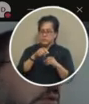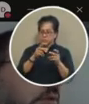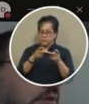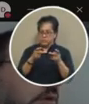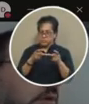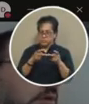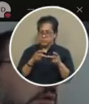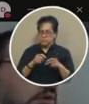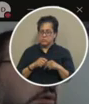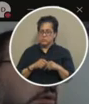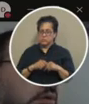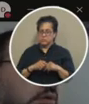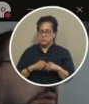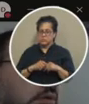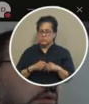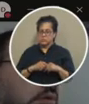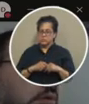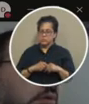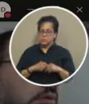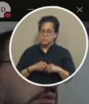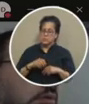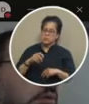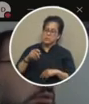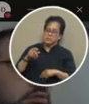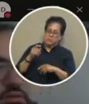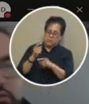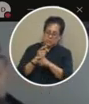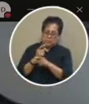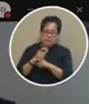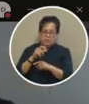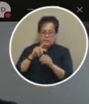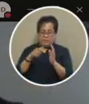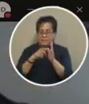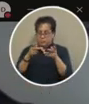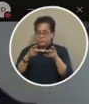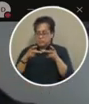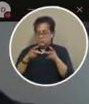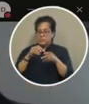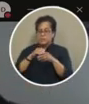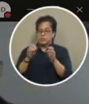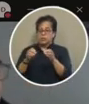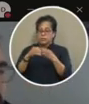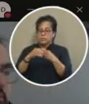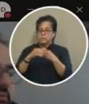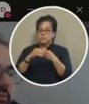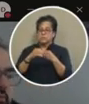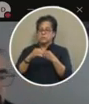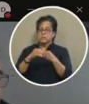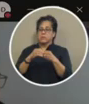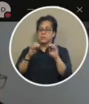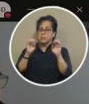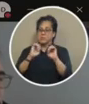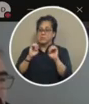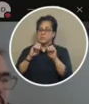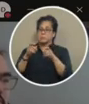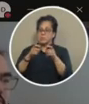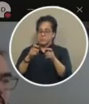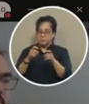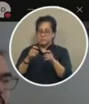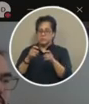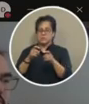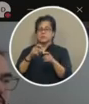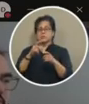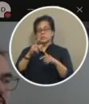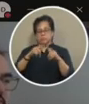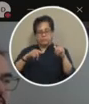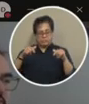position? Yes, sir. This is Chief DiAgostino again. These positions are within the Office of Emergency Management. So it's planners that are looking at